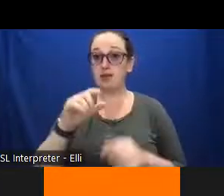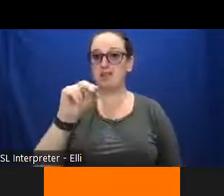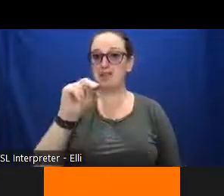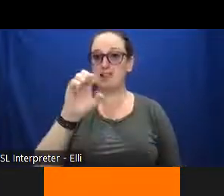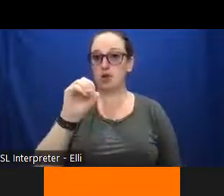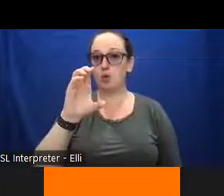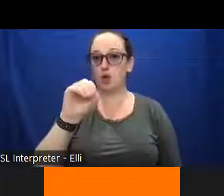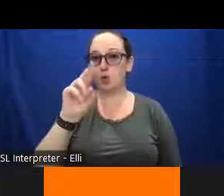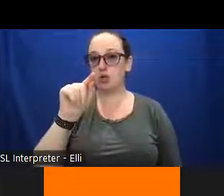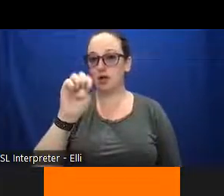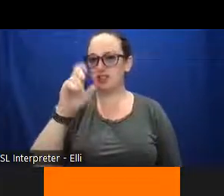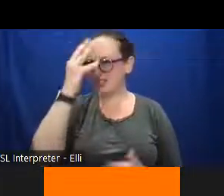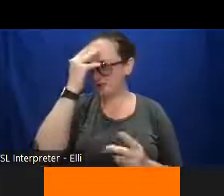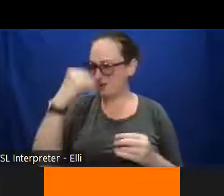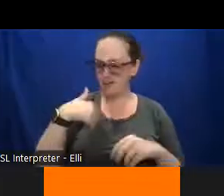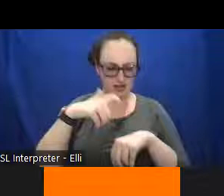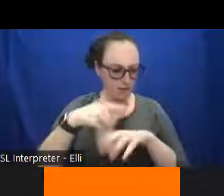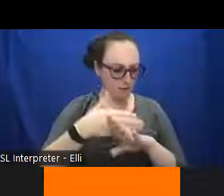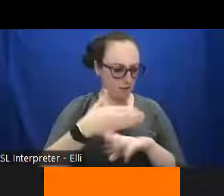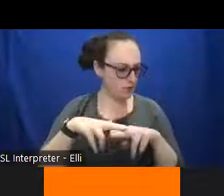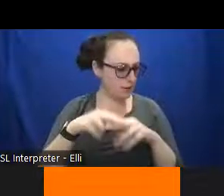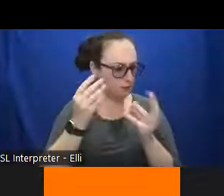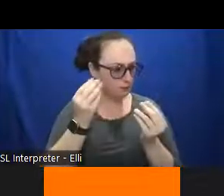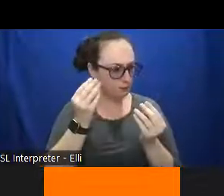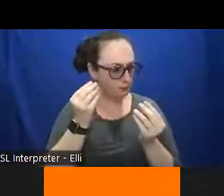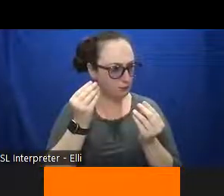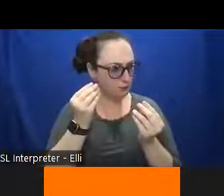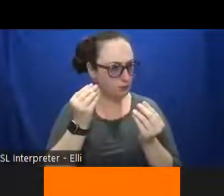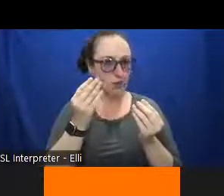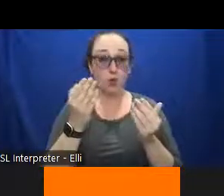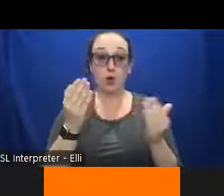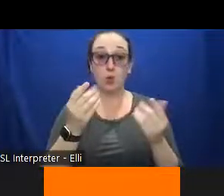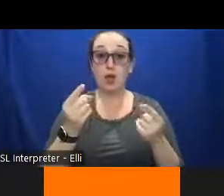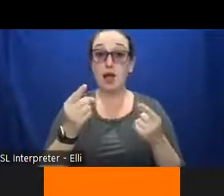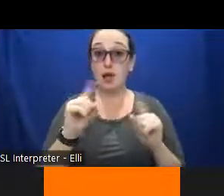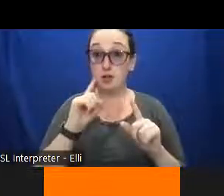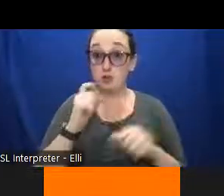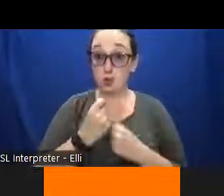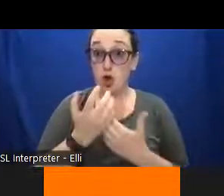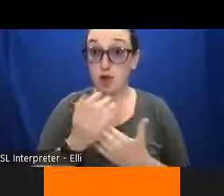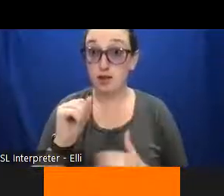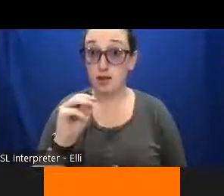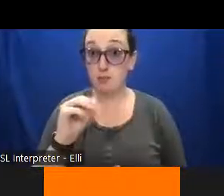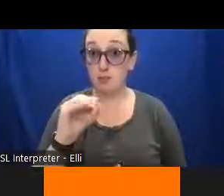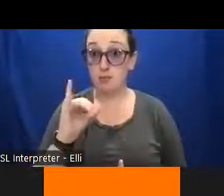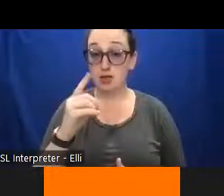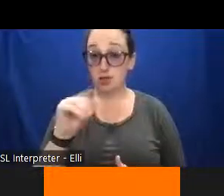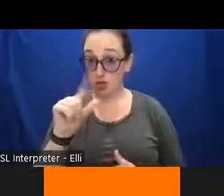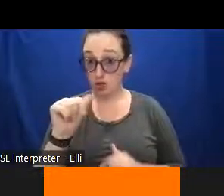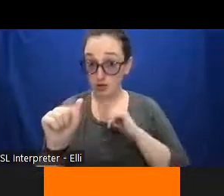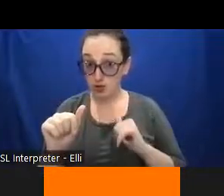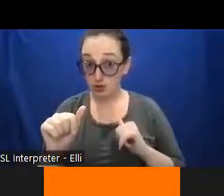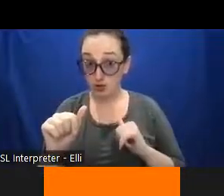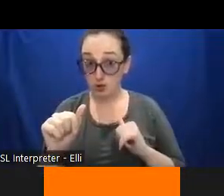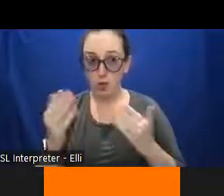if there's time for another before the last train. What could happen to make the amygdala kick in? What if